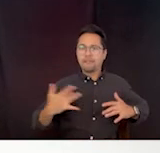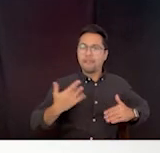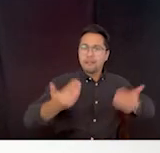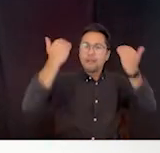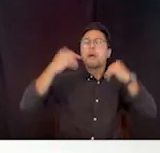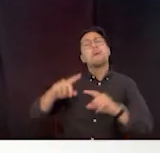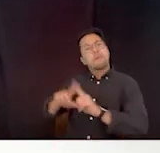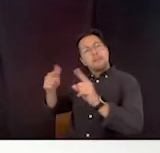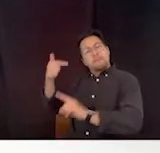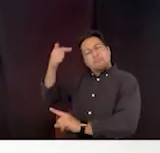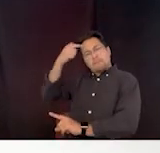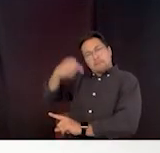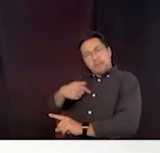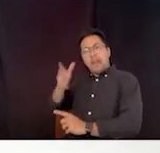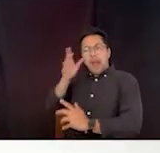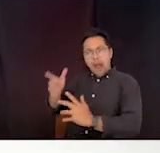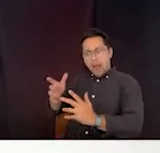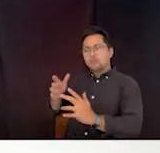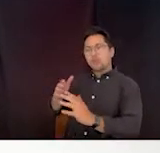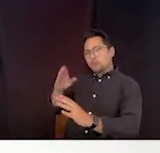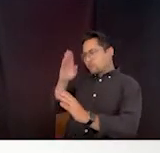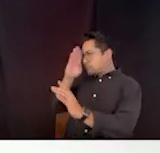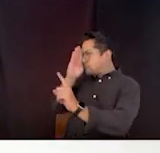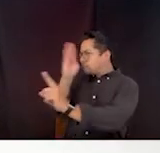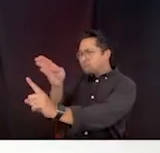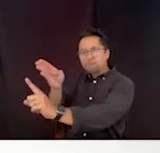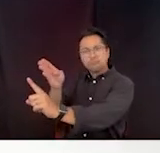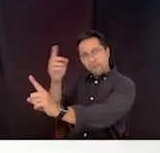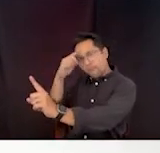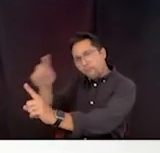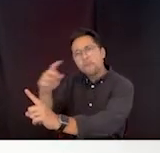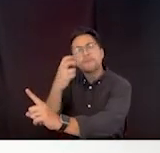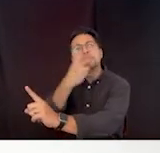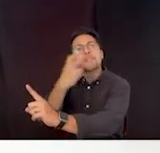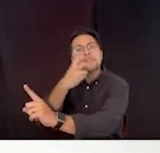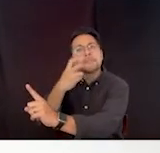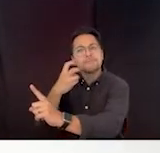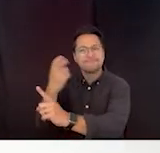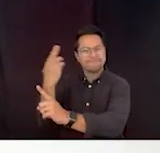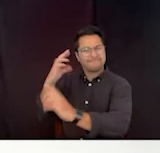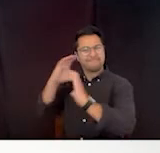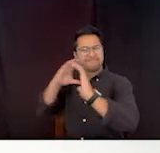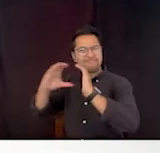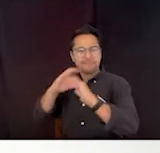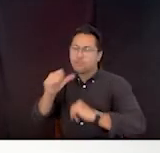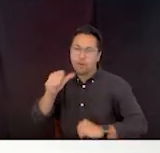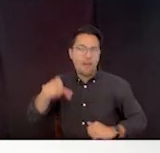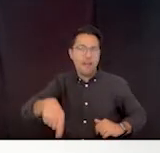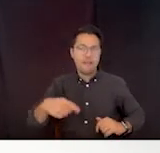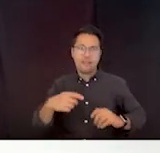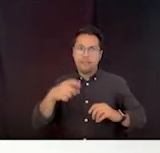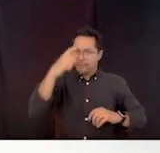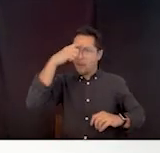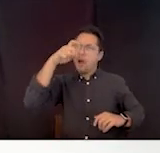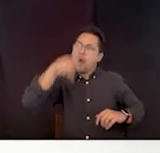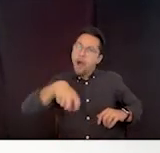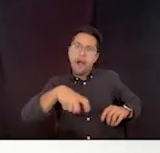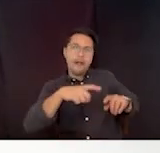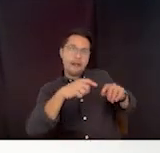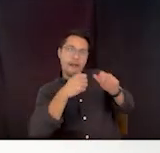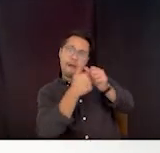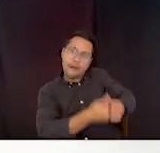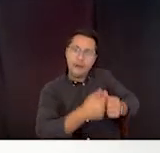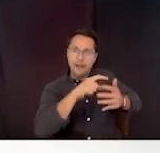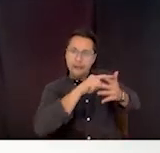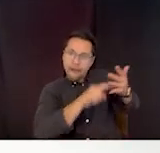time. Just because you have a referral, don't be overwhelmed and don't feel like you have to do all of the things at once. One thing I want to point out. So after